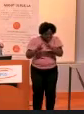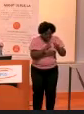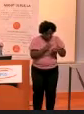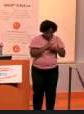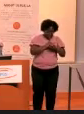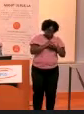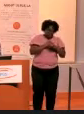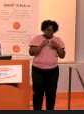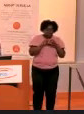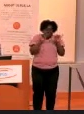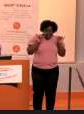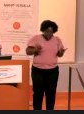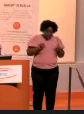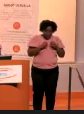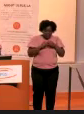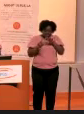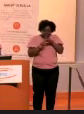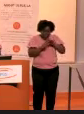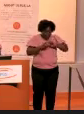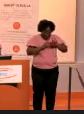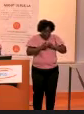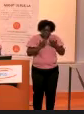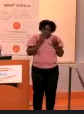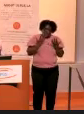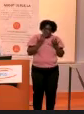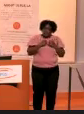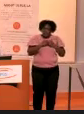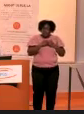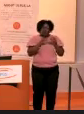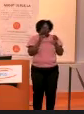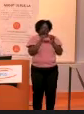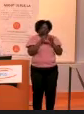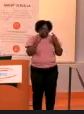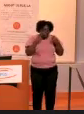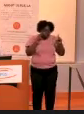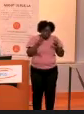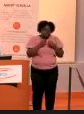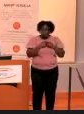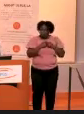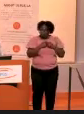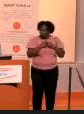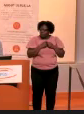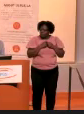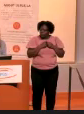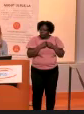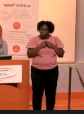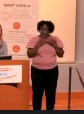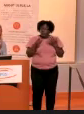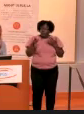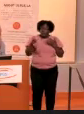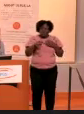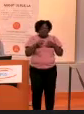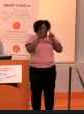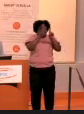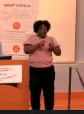system causes problems in lupus, it's a more effective treatment strategy. So this was the trial called